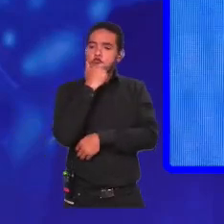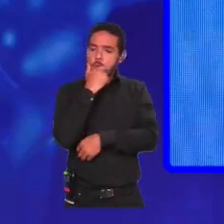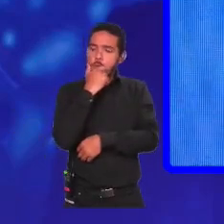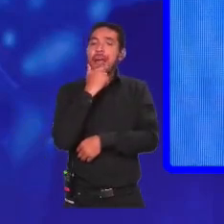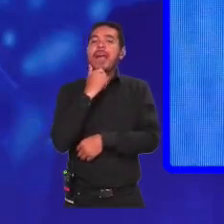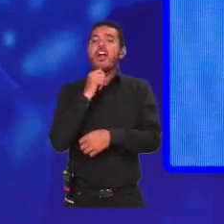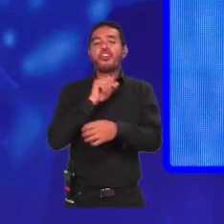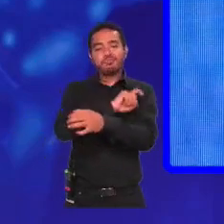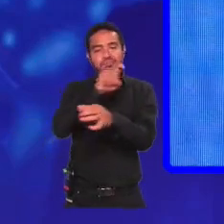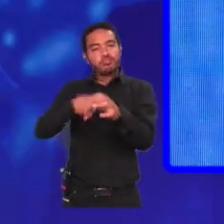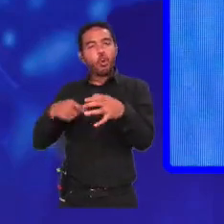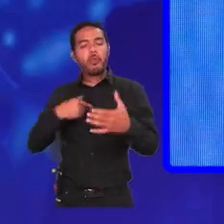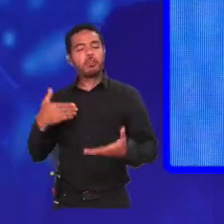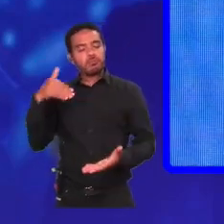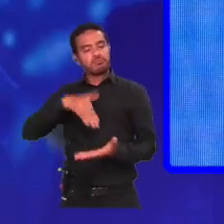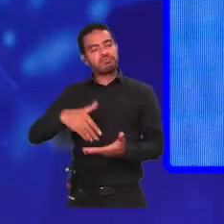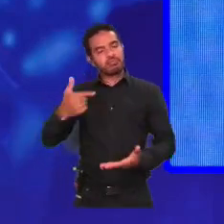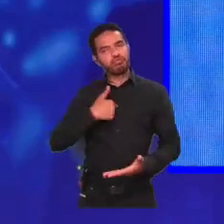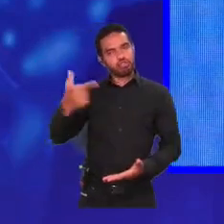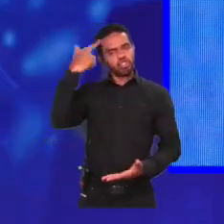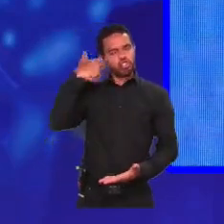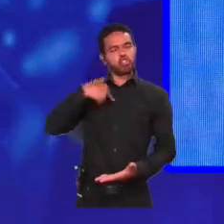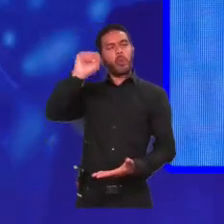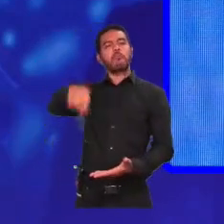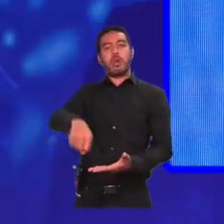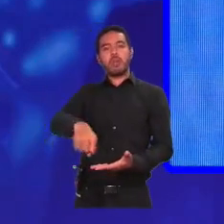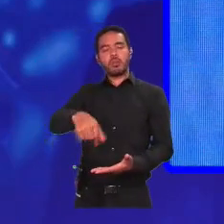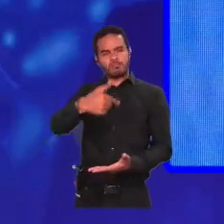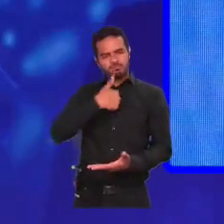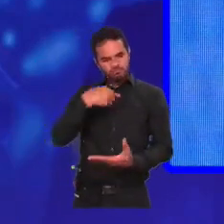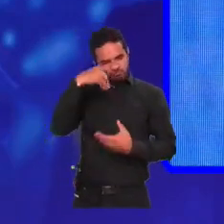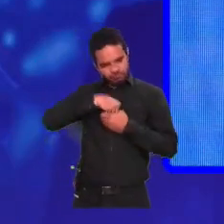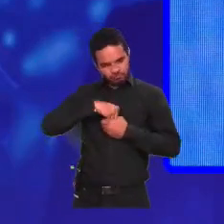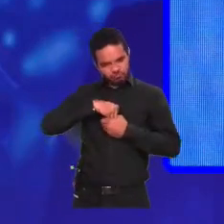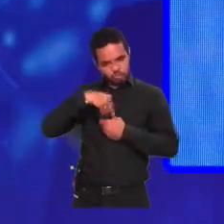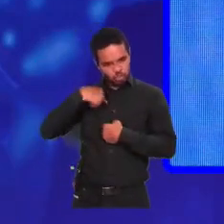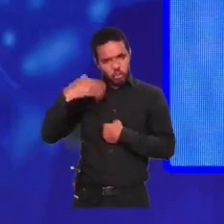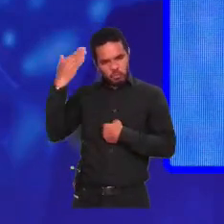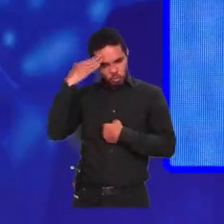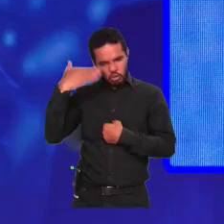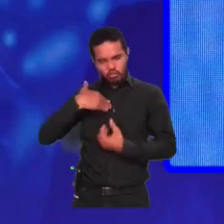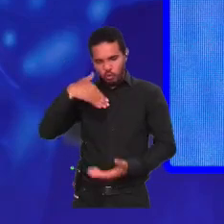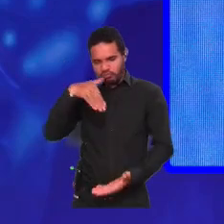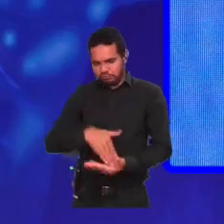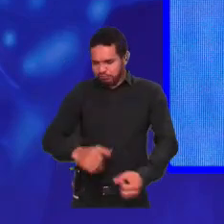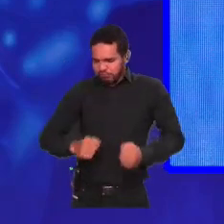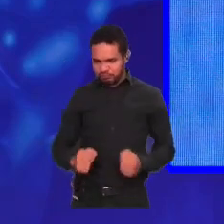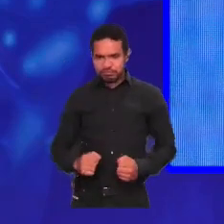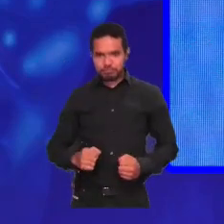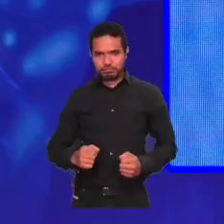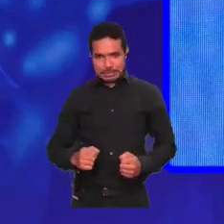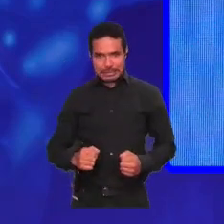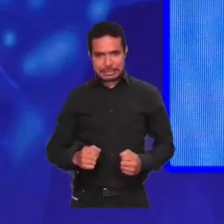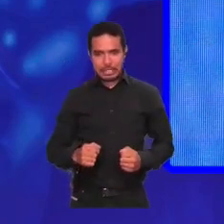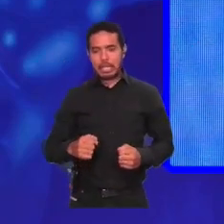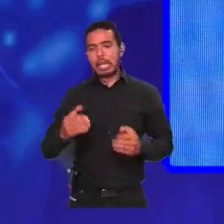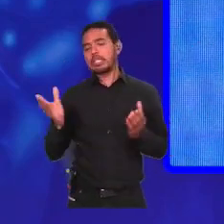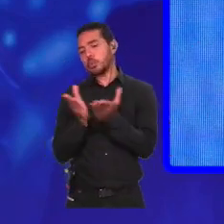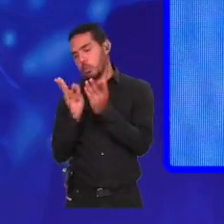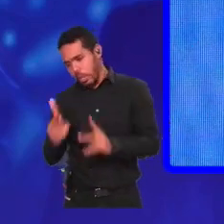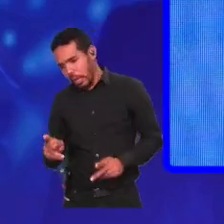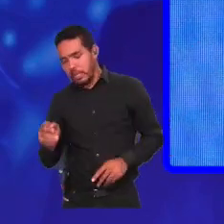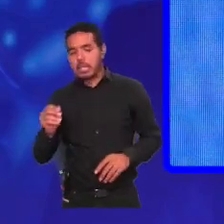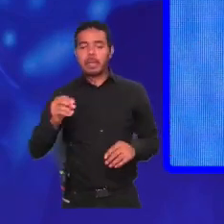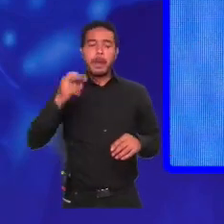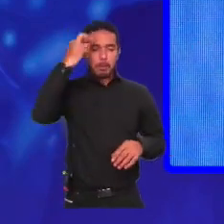yourself. Again, it could be as an individual, as a student, it could be as a professional, it could be as a studio owner or as a